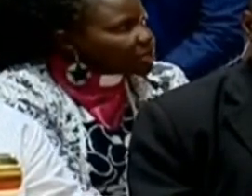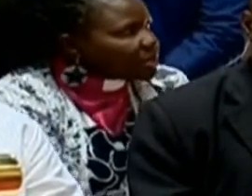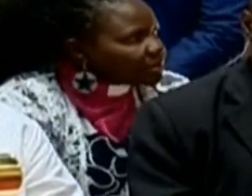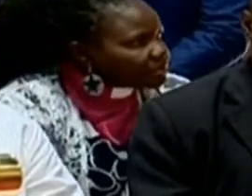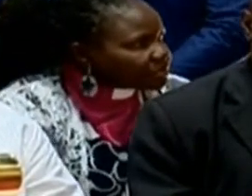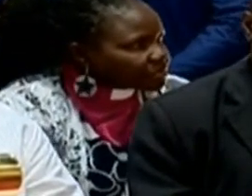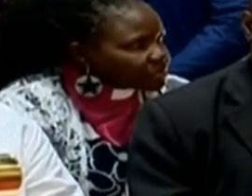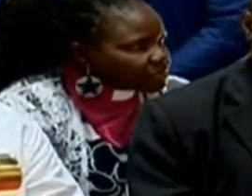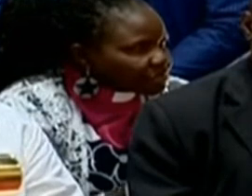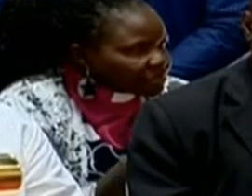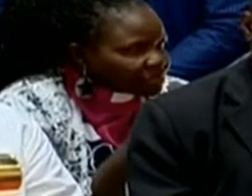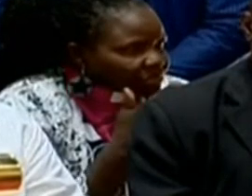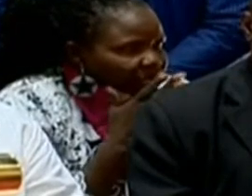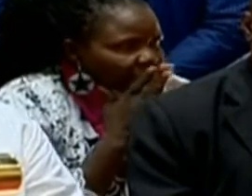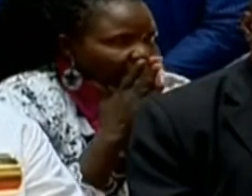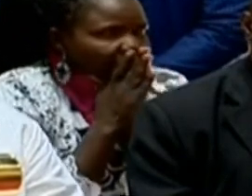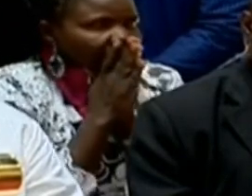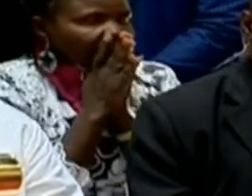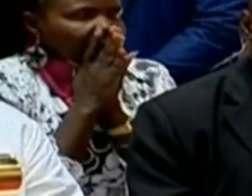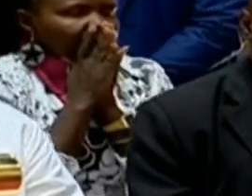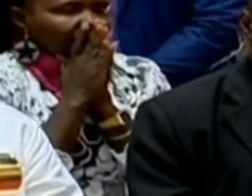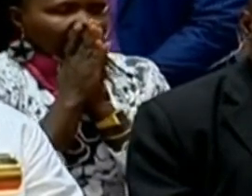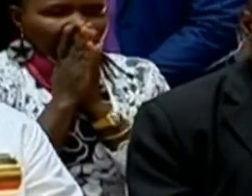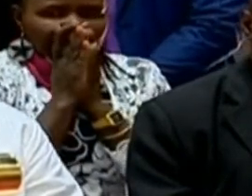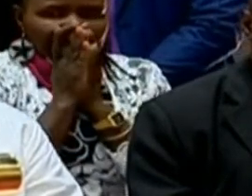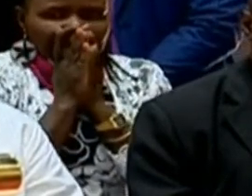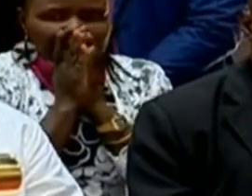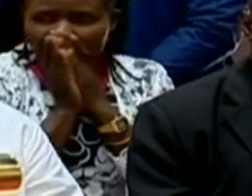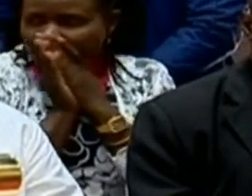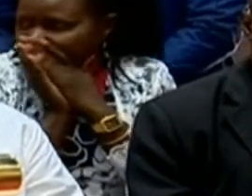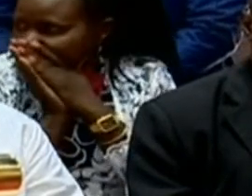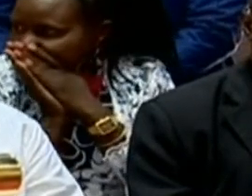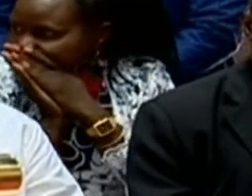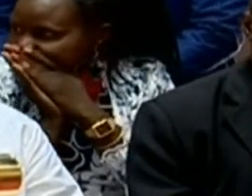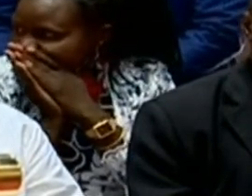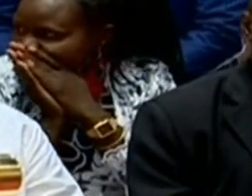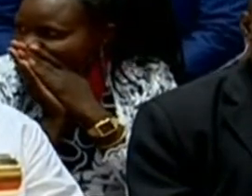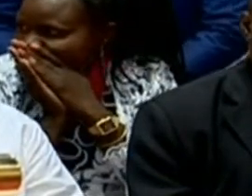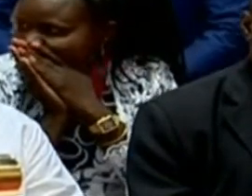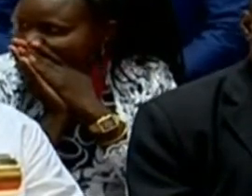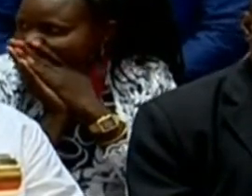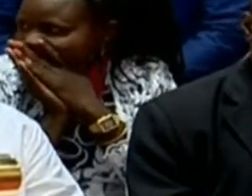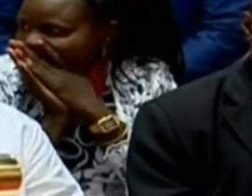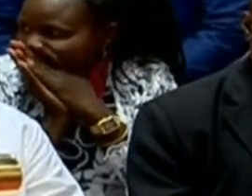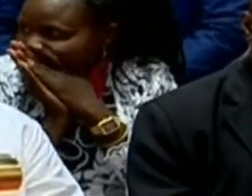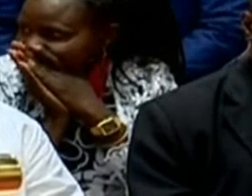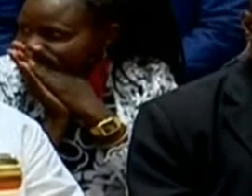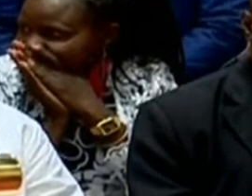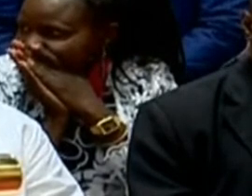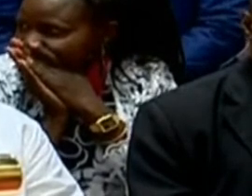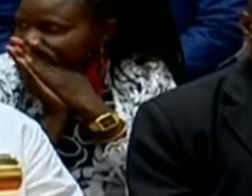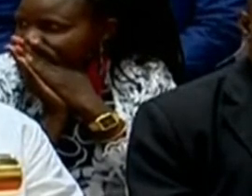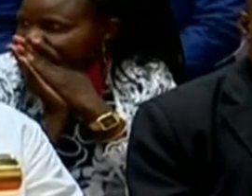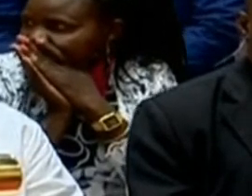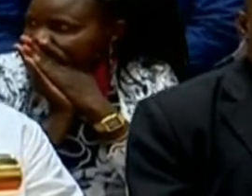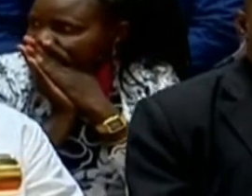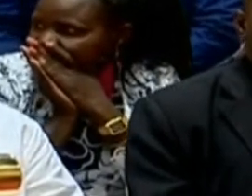him, a grain offering and a drink offering. For the Lord your God, blow the trumpet in